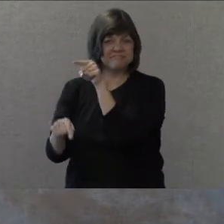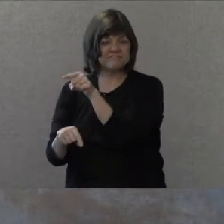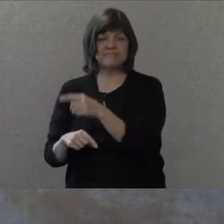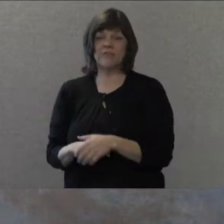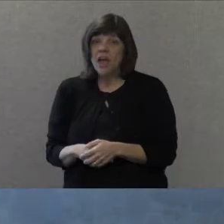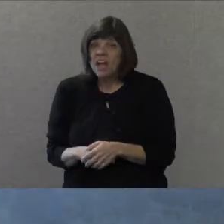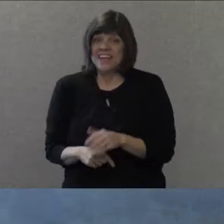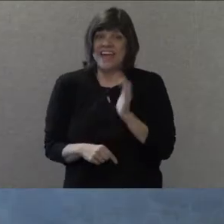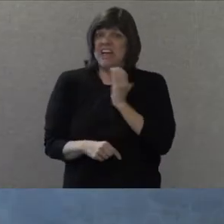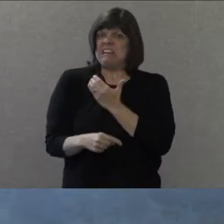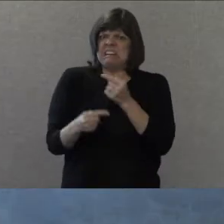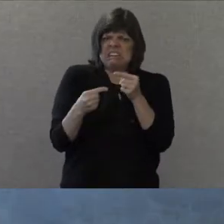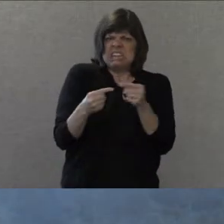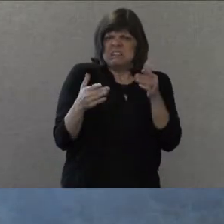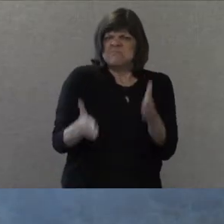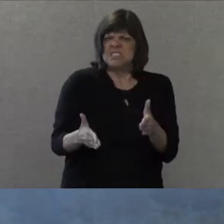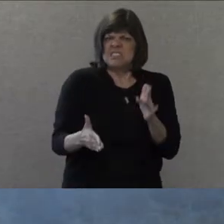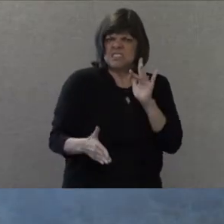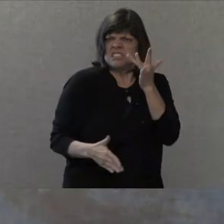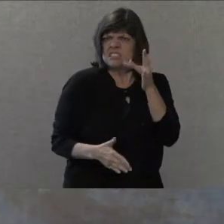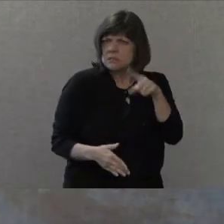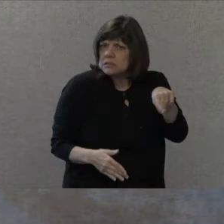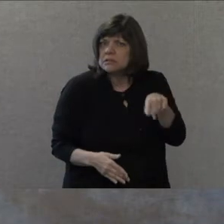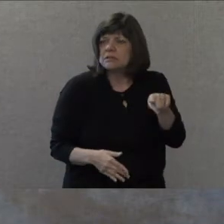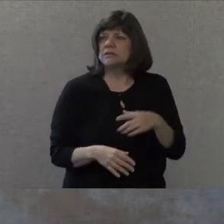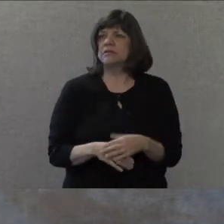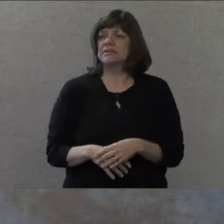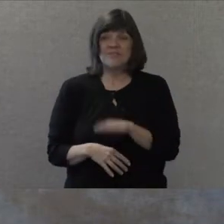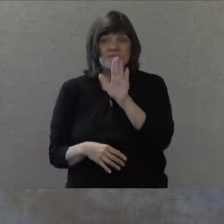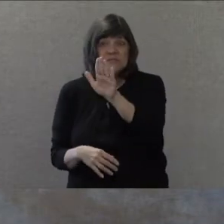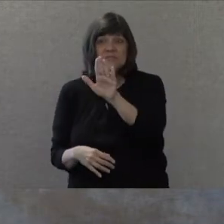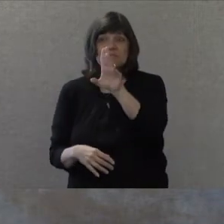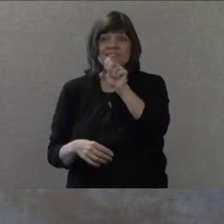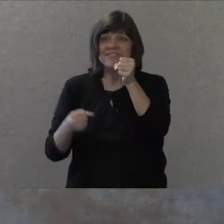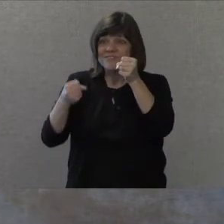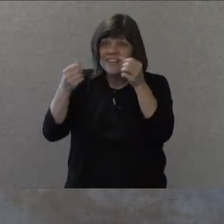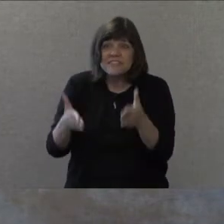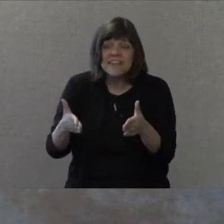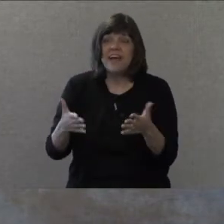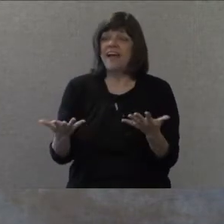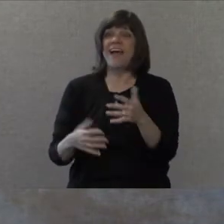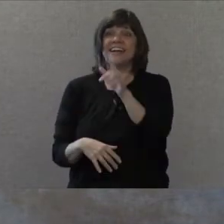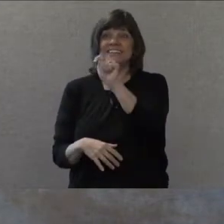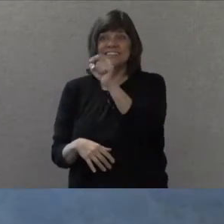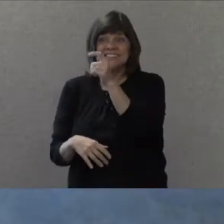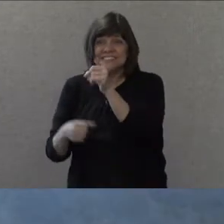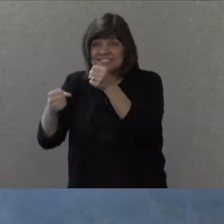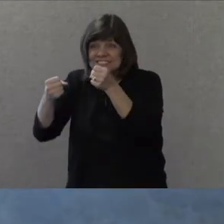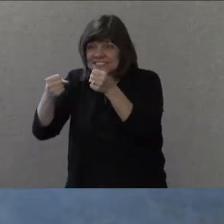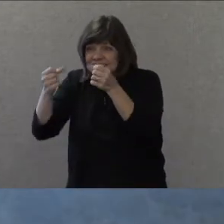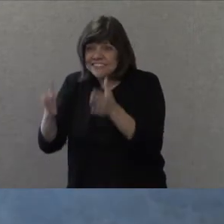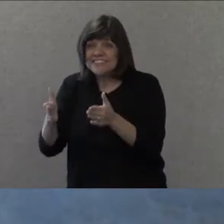organization that you go to. Our enemies. Your bus driver, taxi driver.